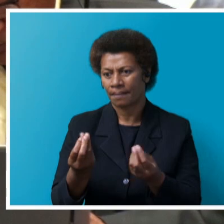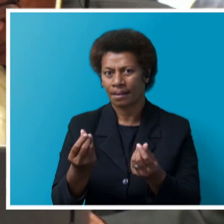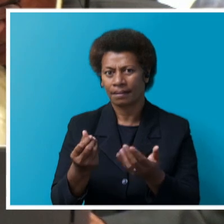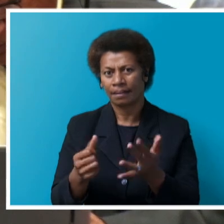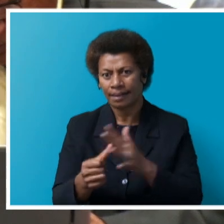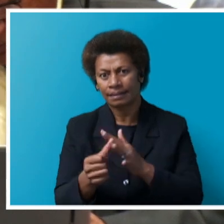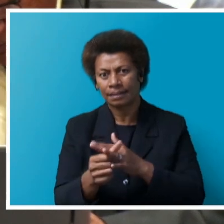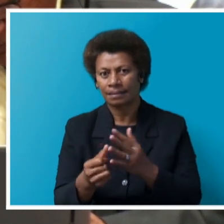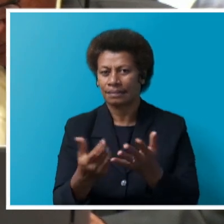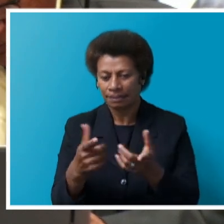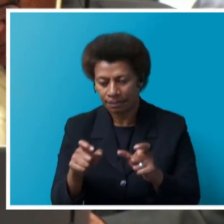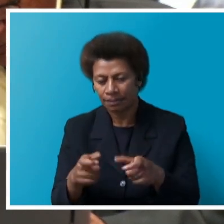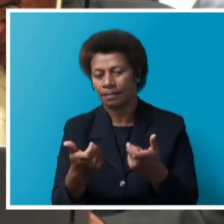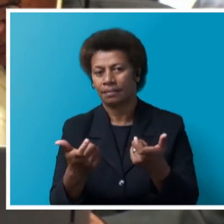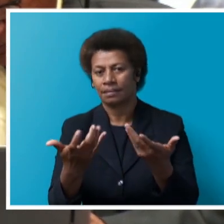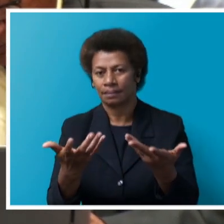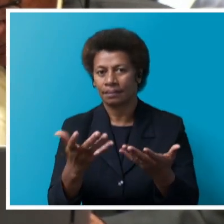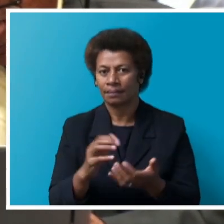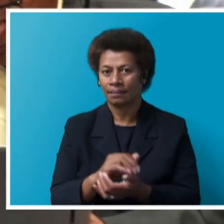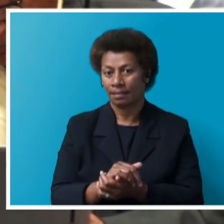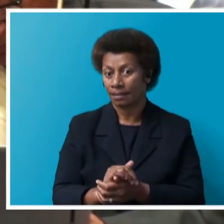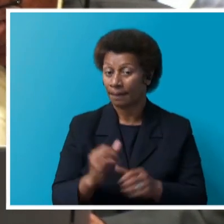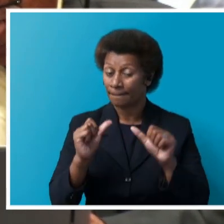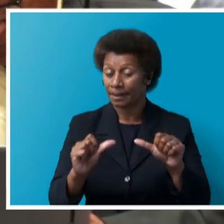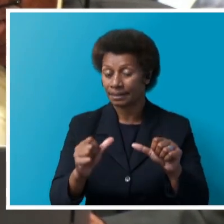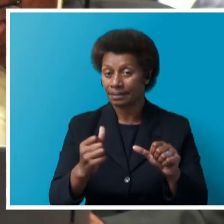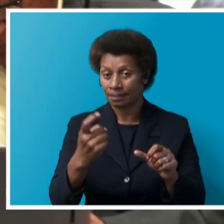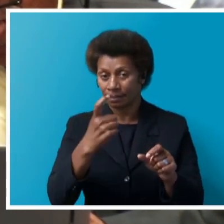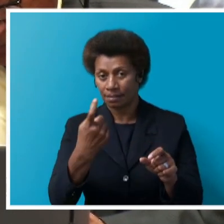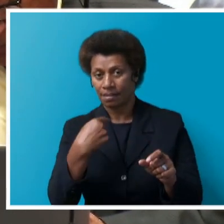challenge. His Excellency has rightly called upon us to pursue